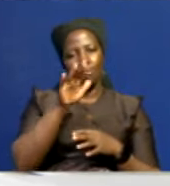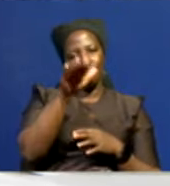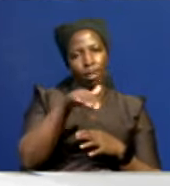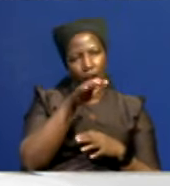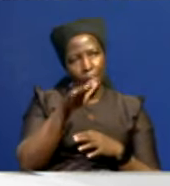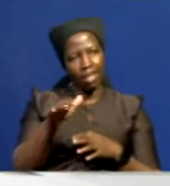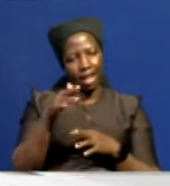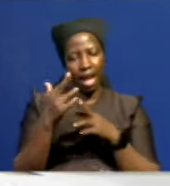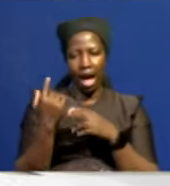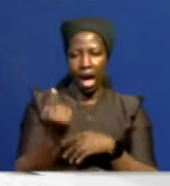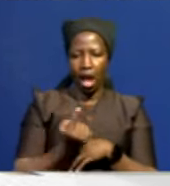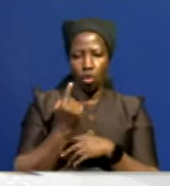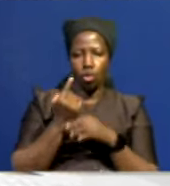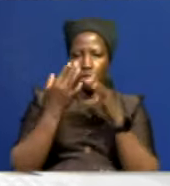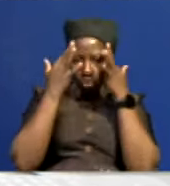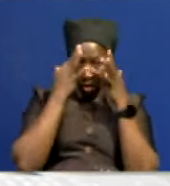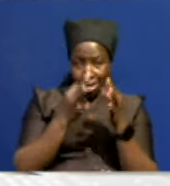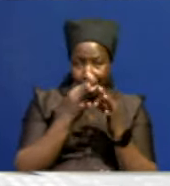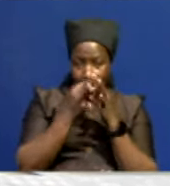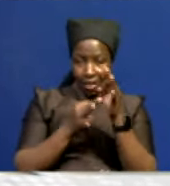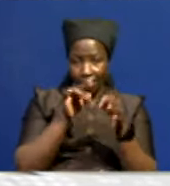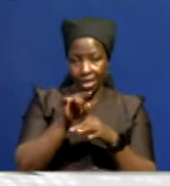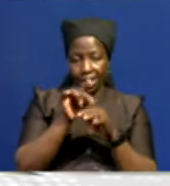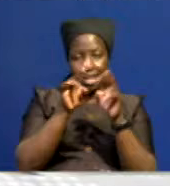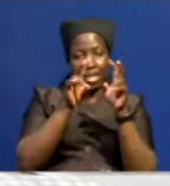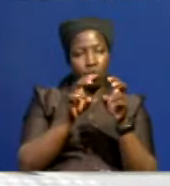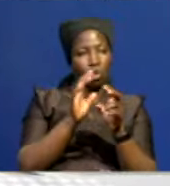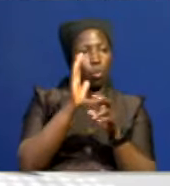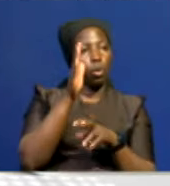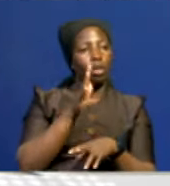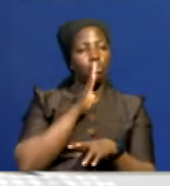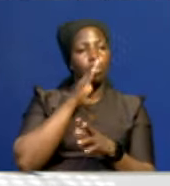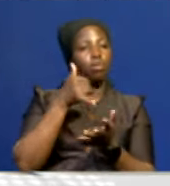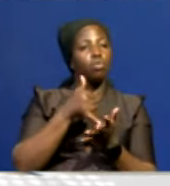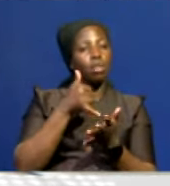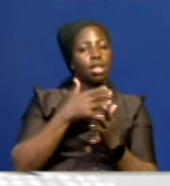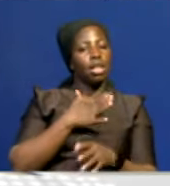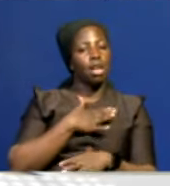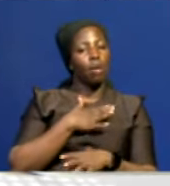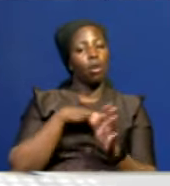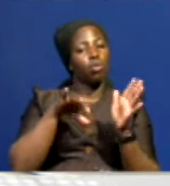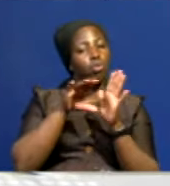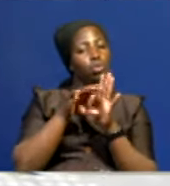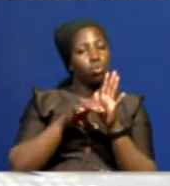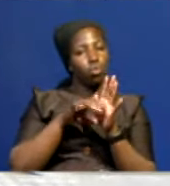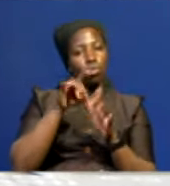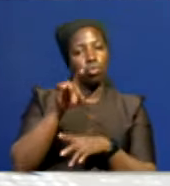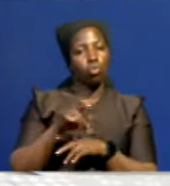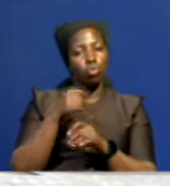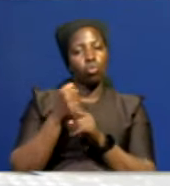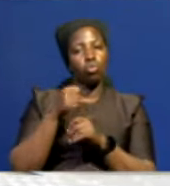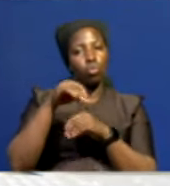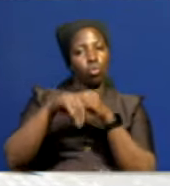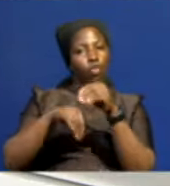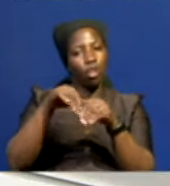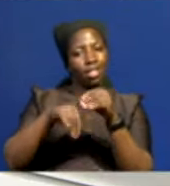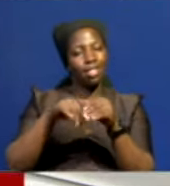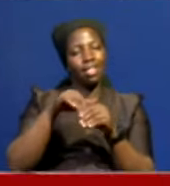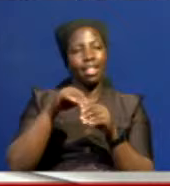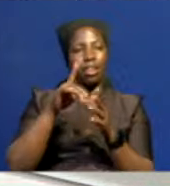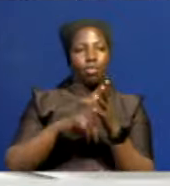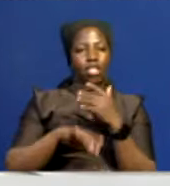parliamentarians to decide if these particular issues will be included in our constitution. It should go for a referendum. What is your point of